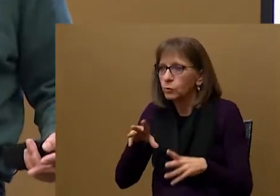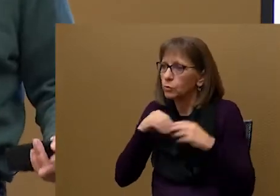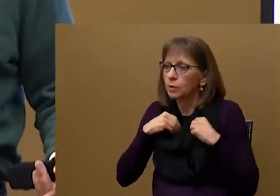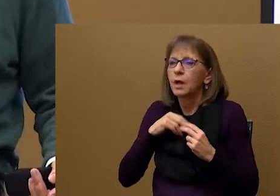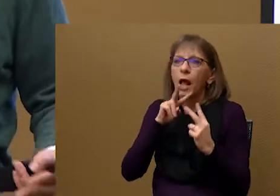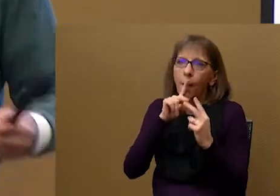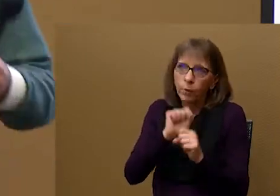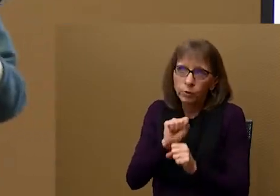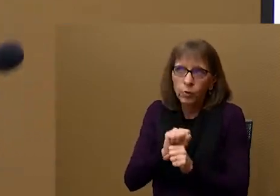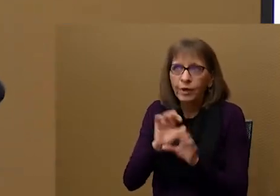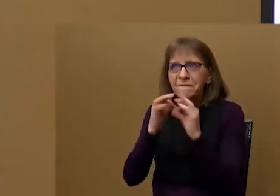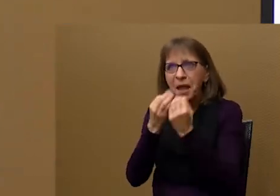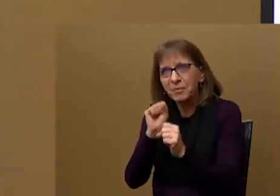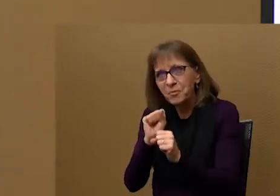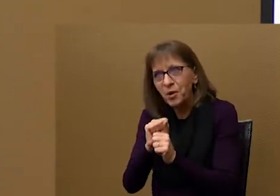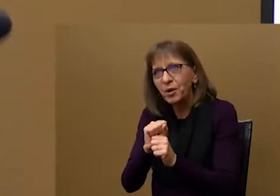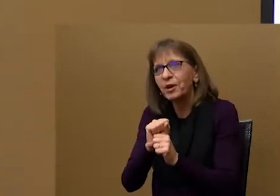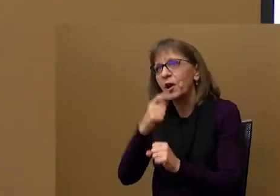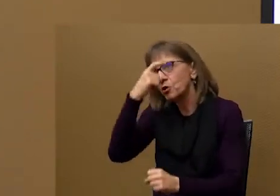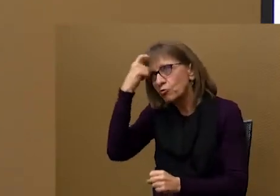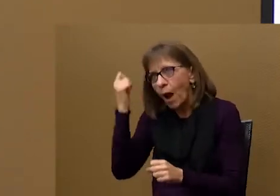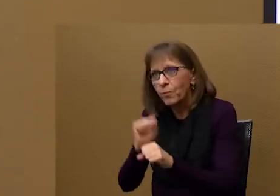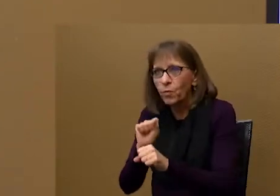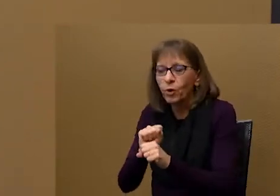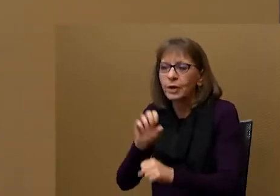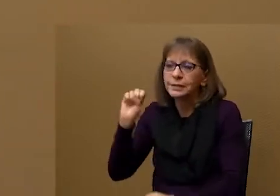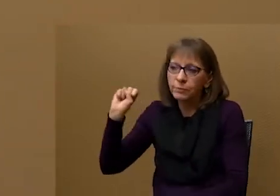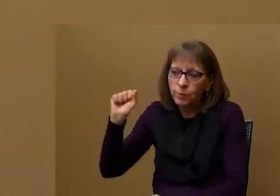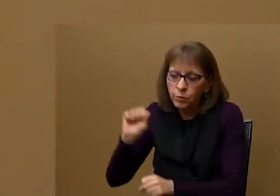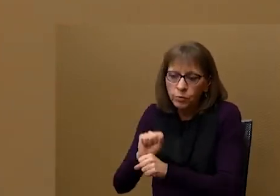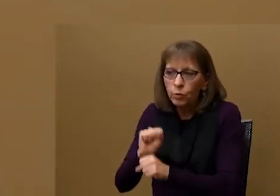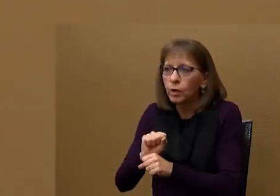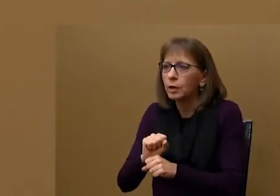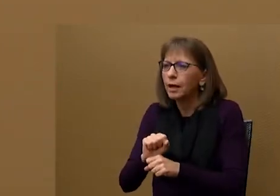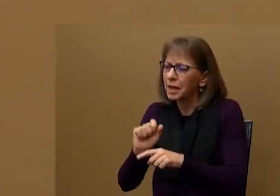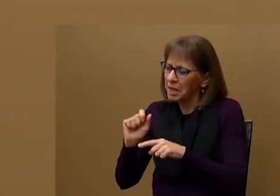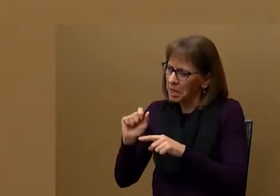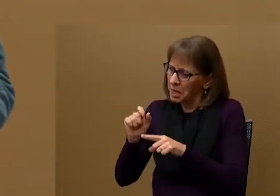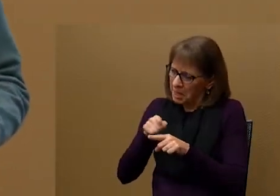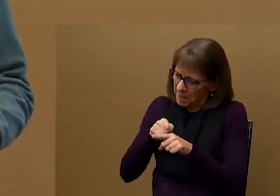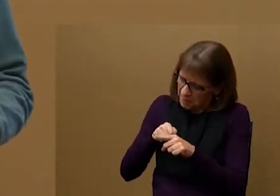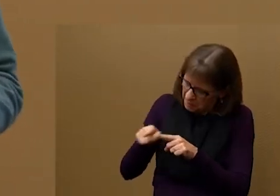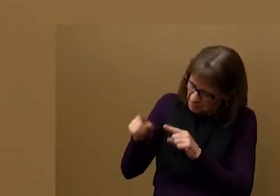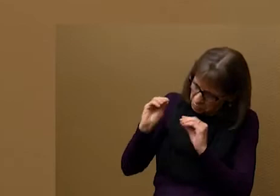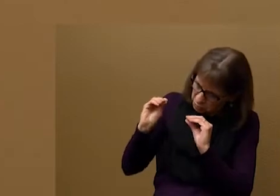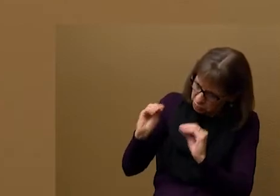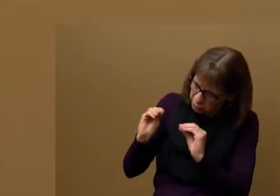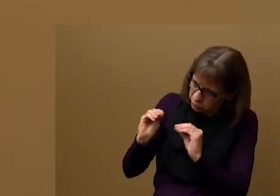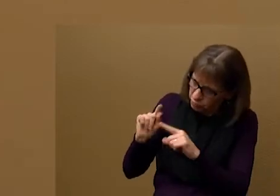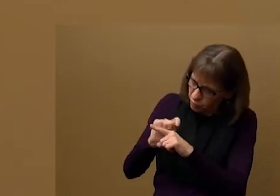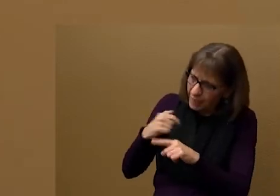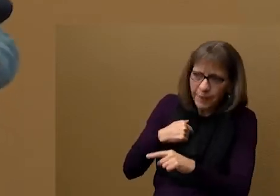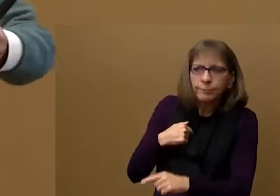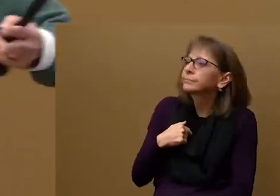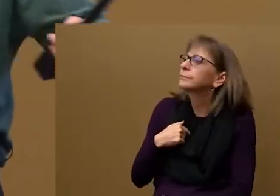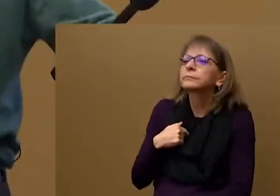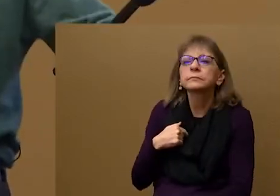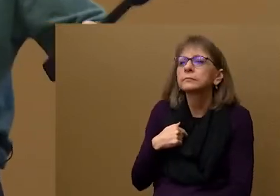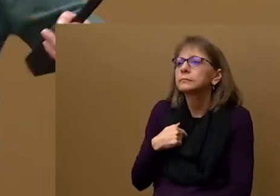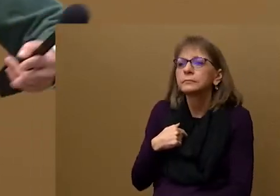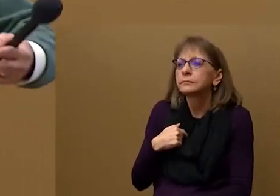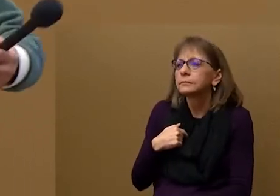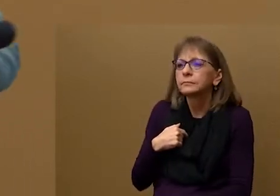were referred and I had to do it. How to do couples work, how to do families work, how to do trauma work, how to do substance abuse work. I wasn't trained in any of these